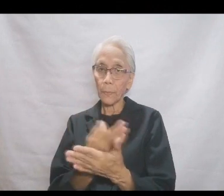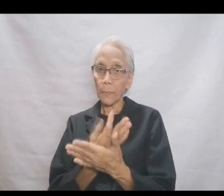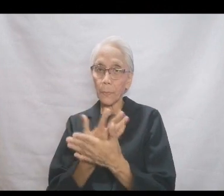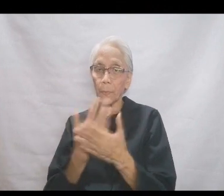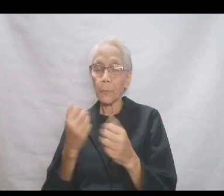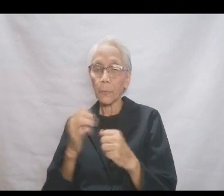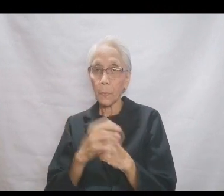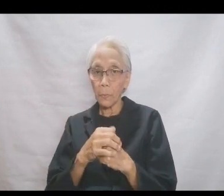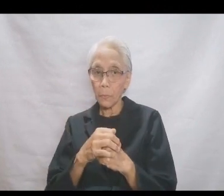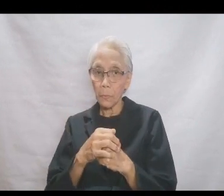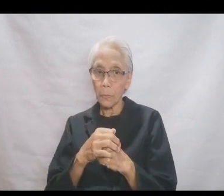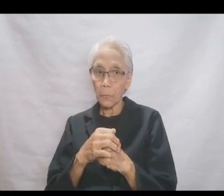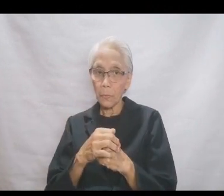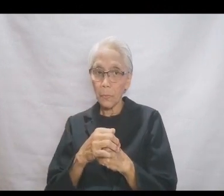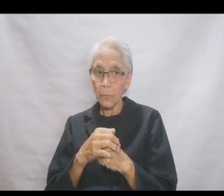fresh.